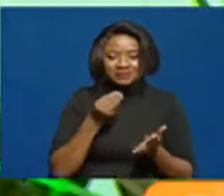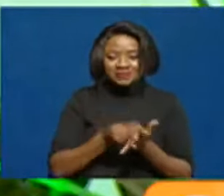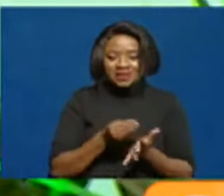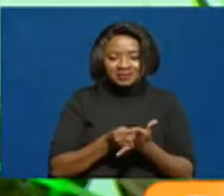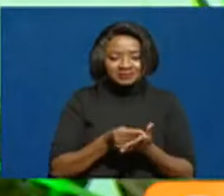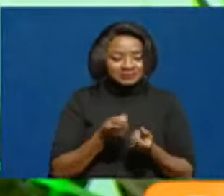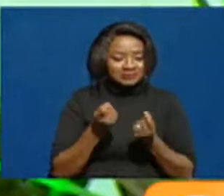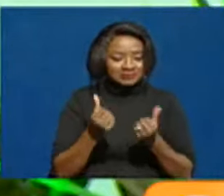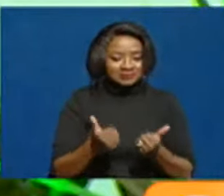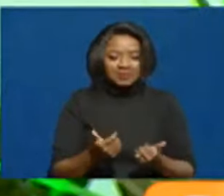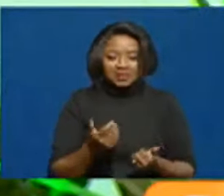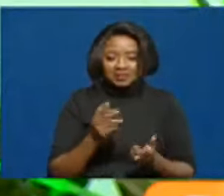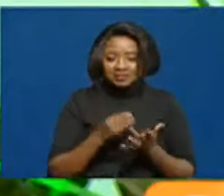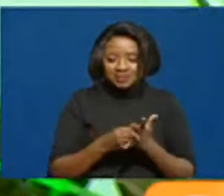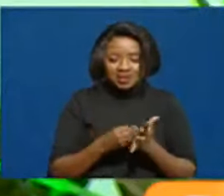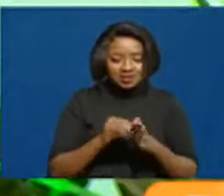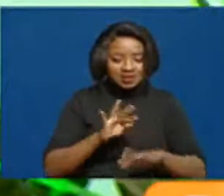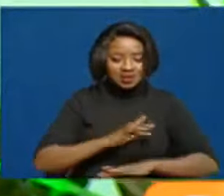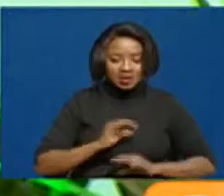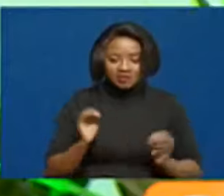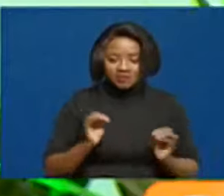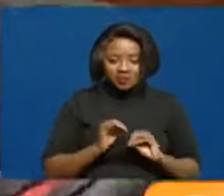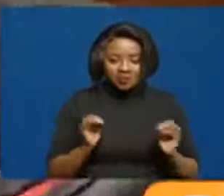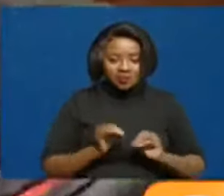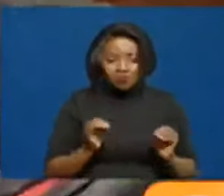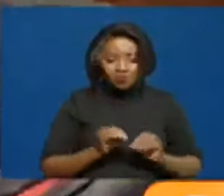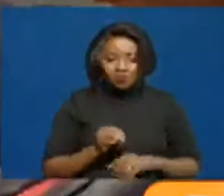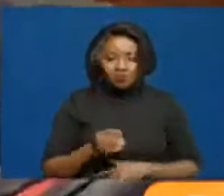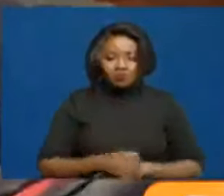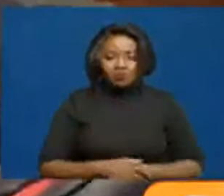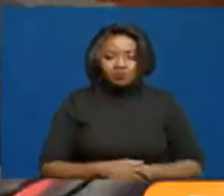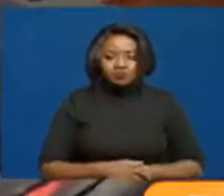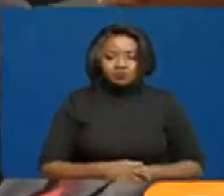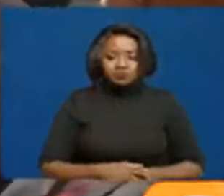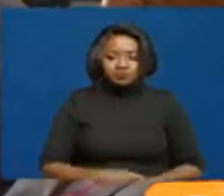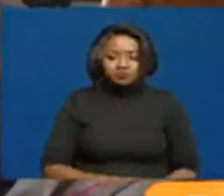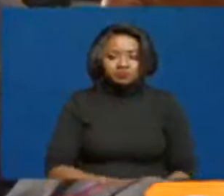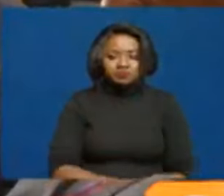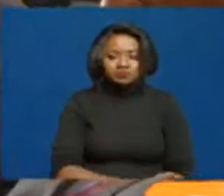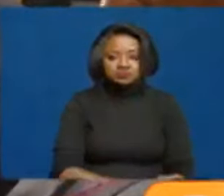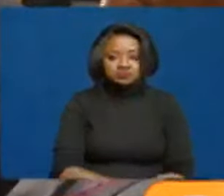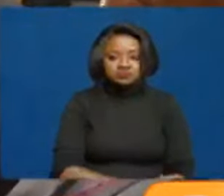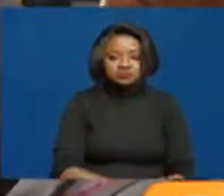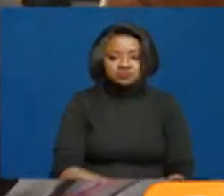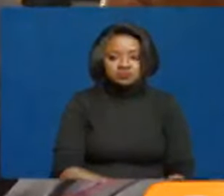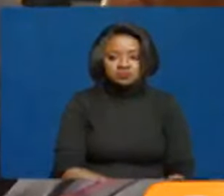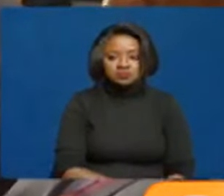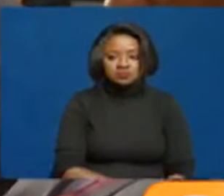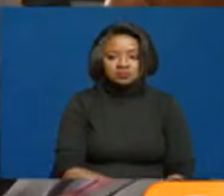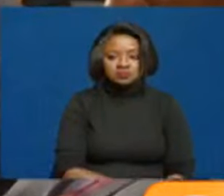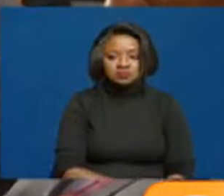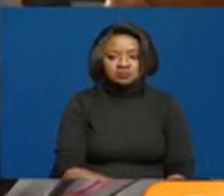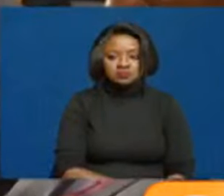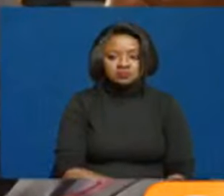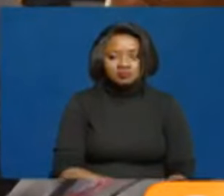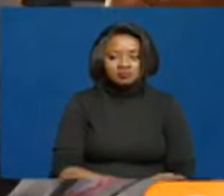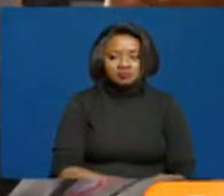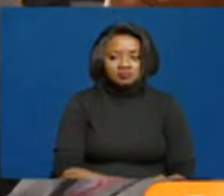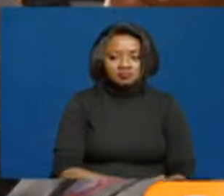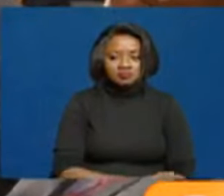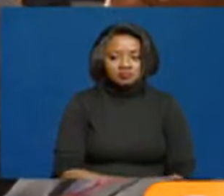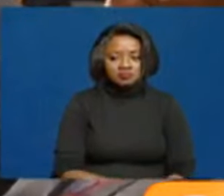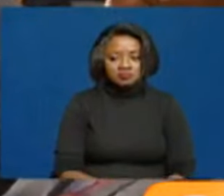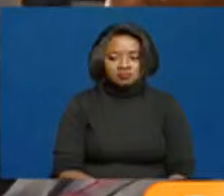not only for Eldoret or Uasin Gishu County. So we are looking at how we can work with